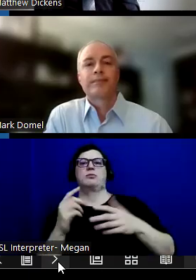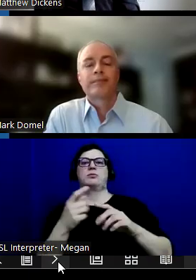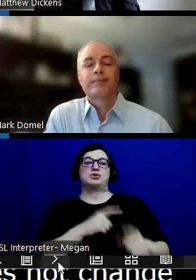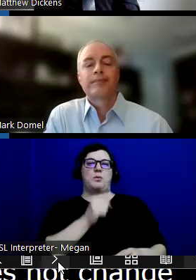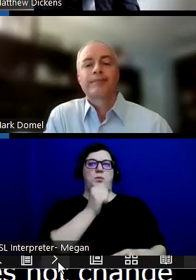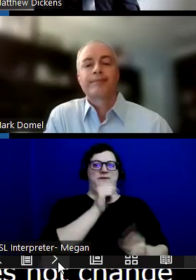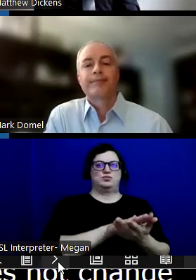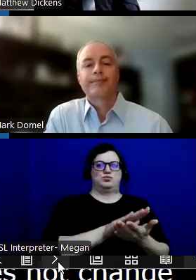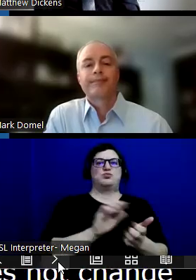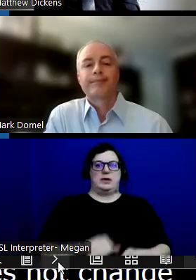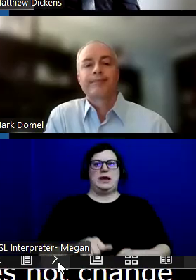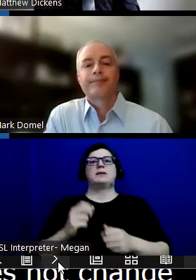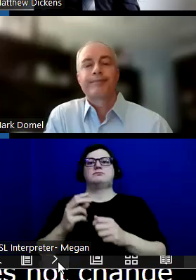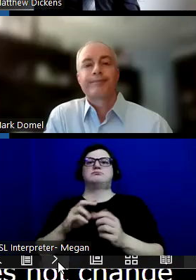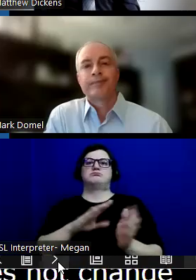homeschool.